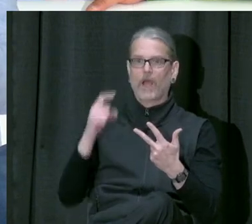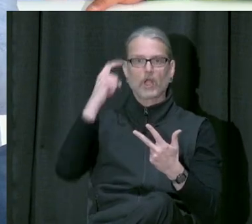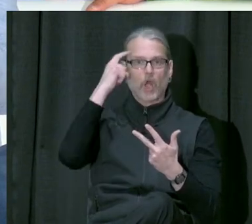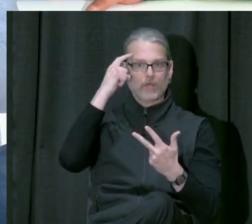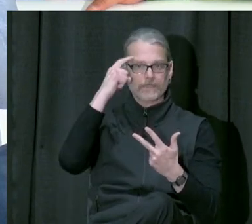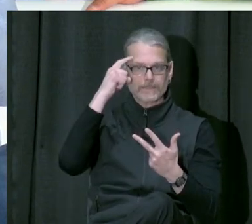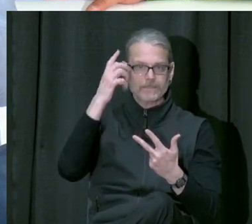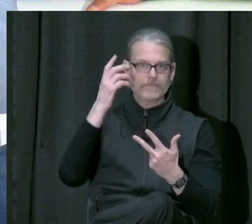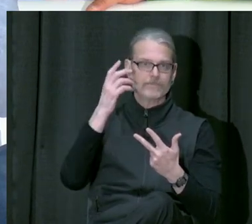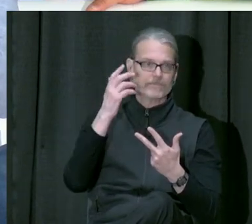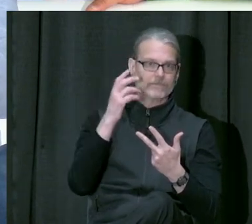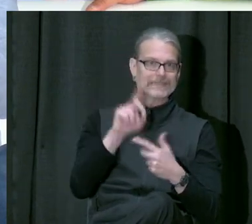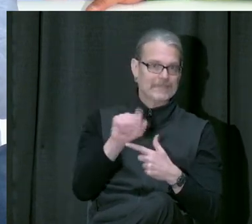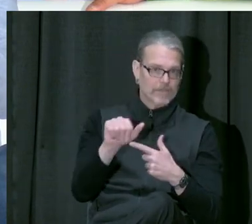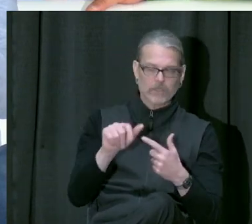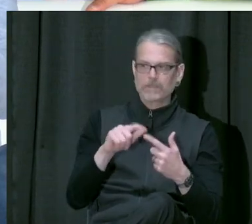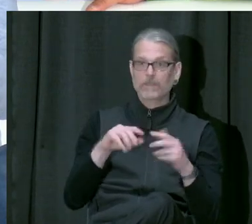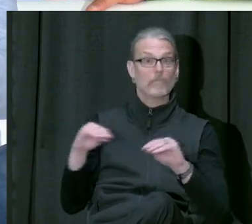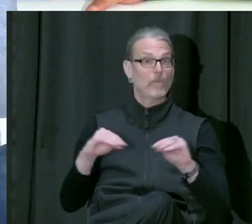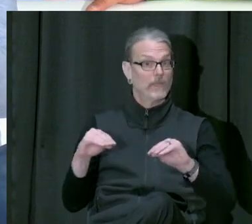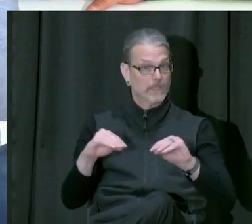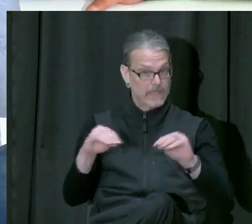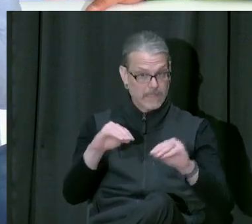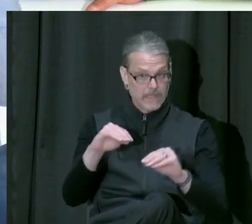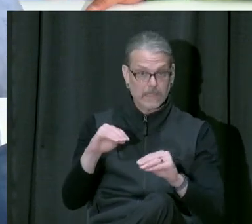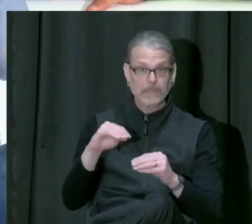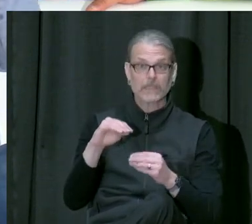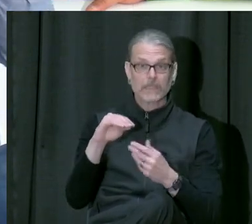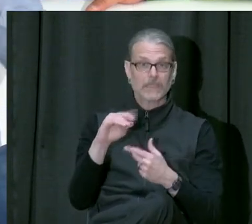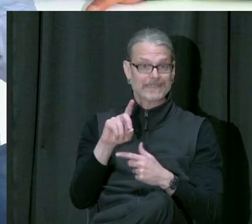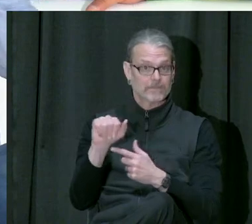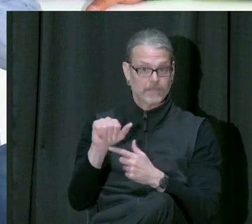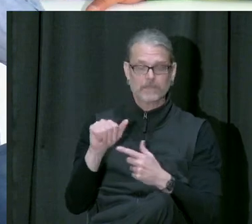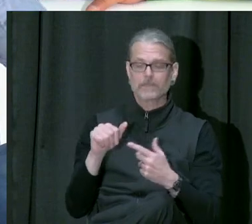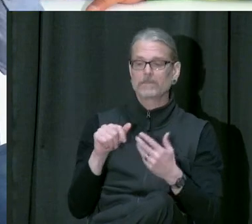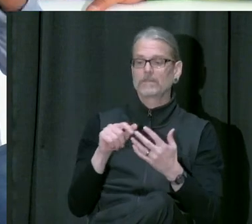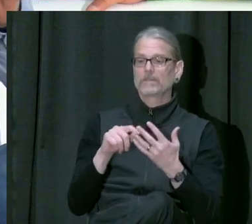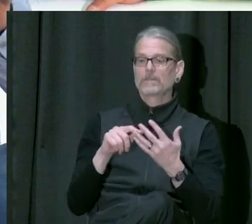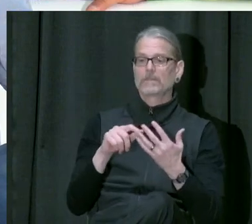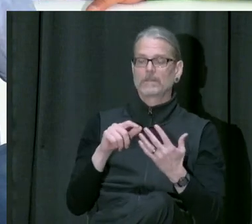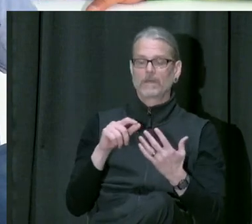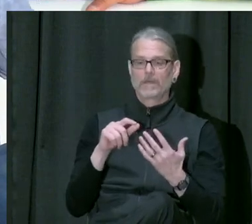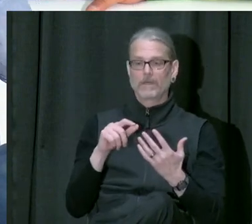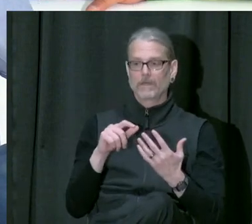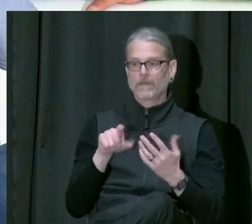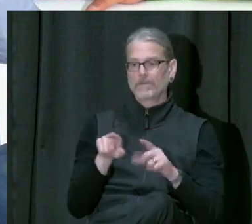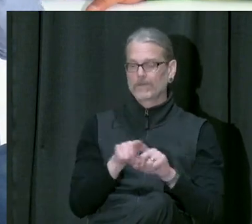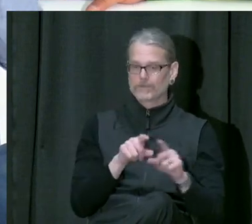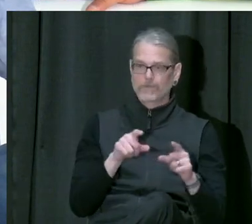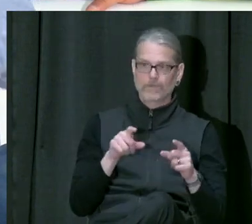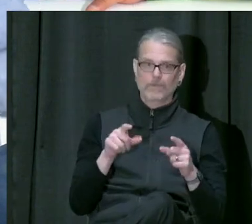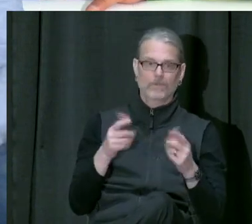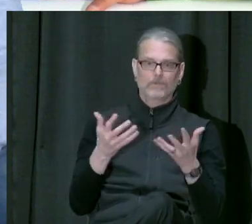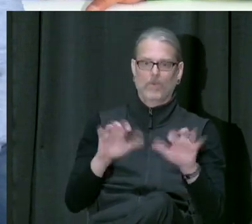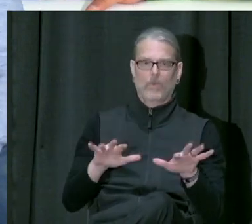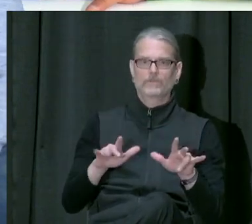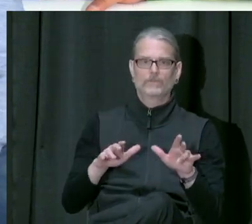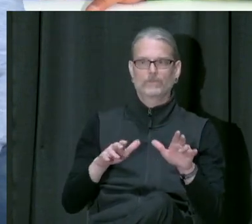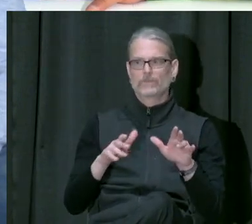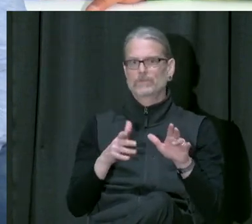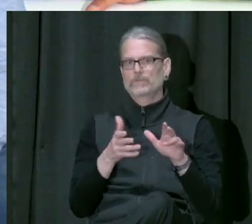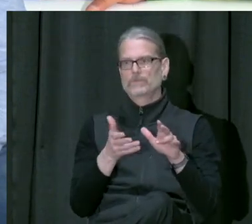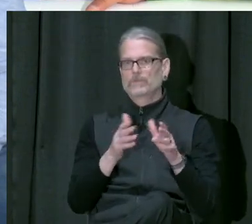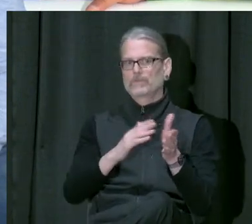cognitive impairments, potentially mobility impairments, you know, and forgive me if I'm excluding any of them. I'm doing this on the